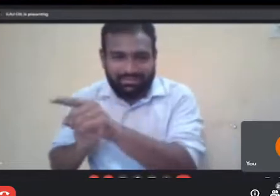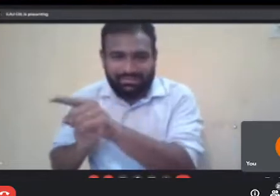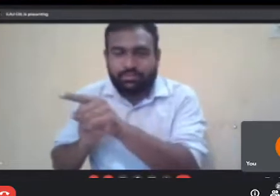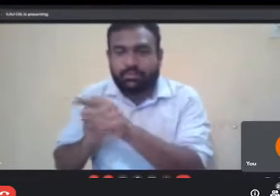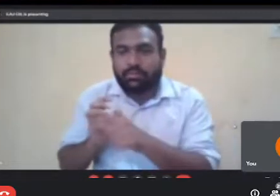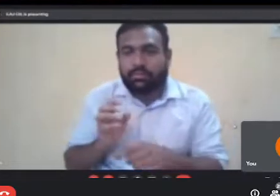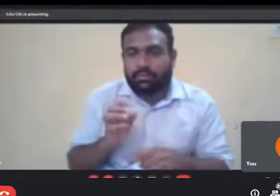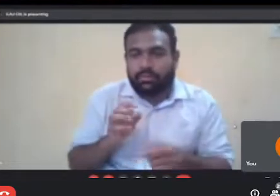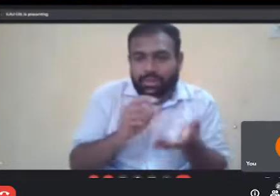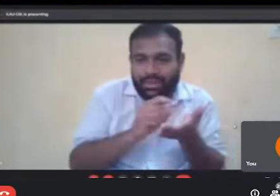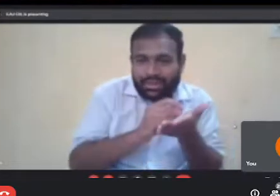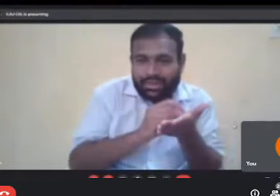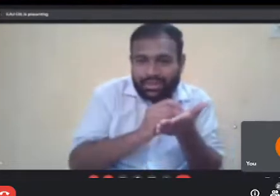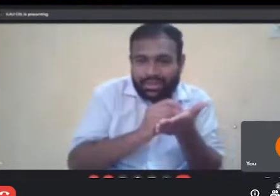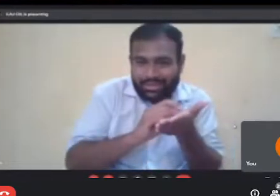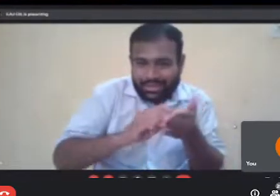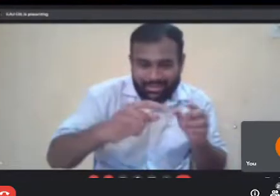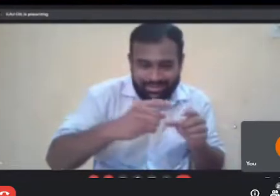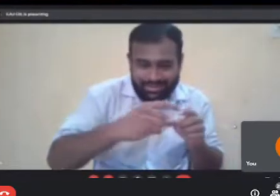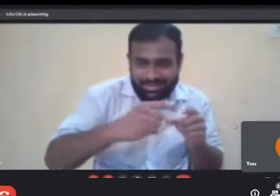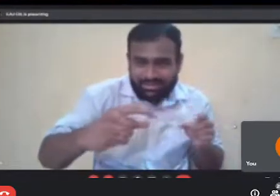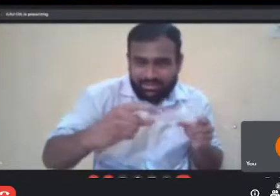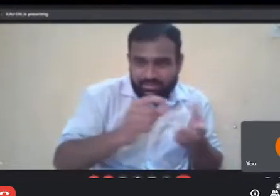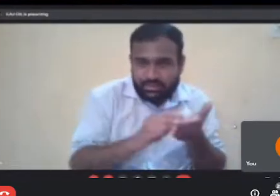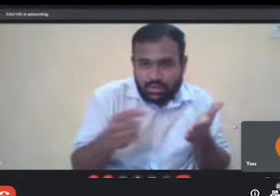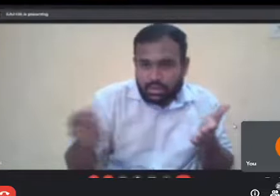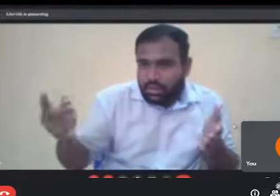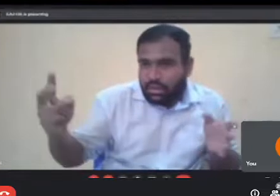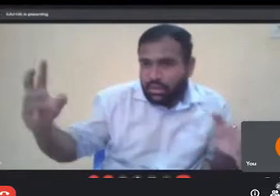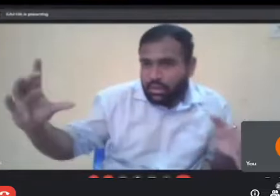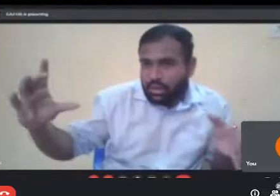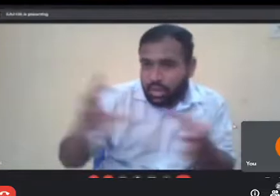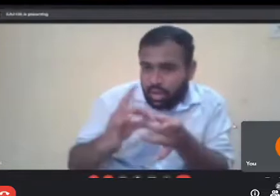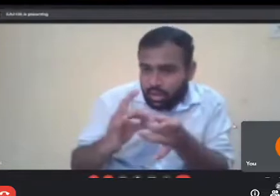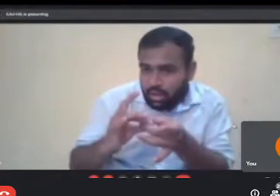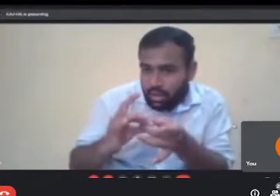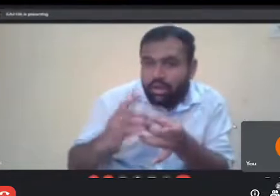and you know, they will write on chits.